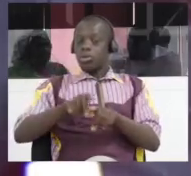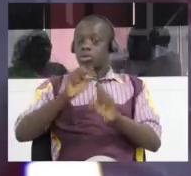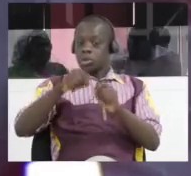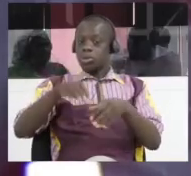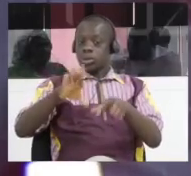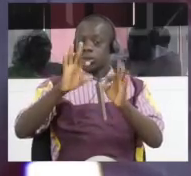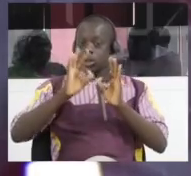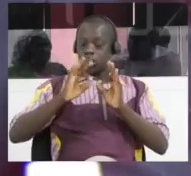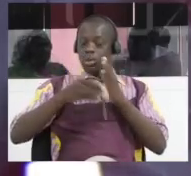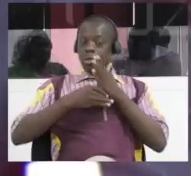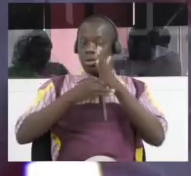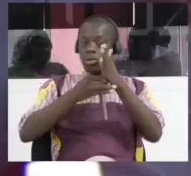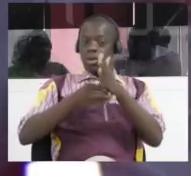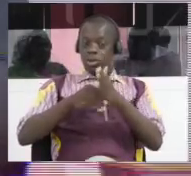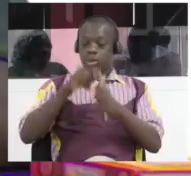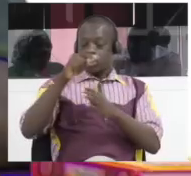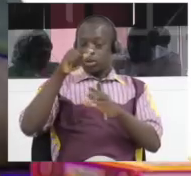the situation at the time?